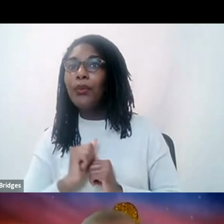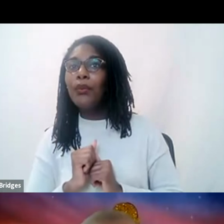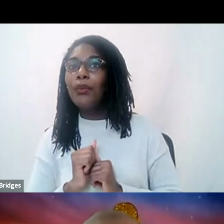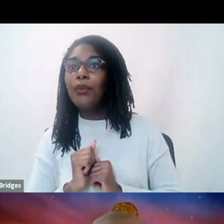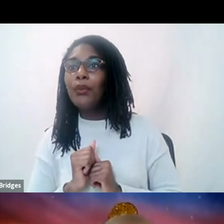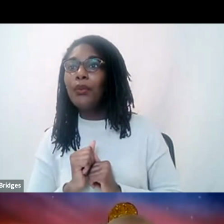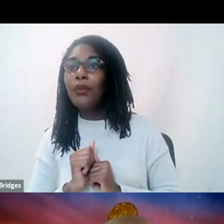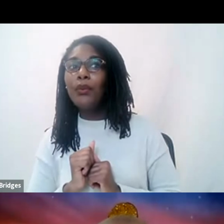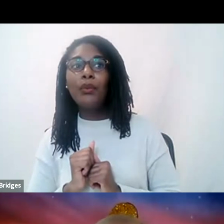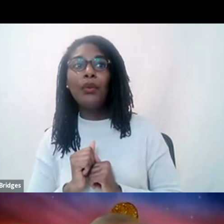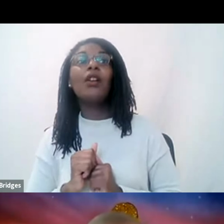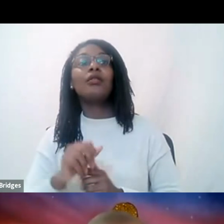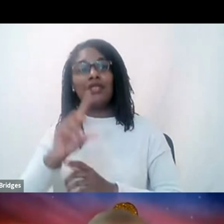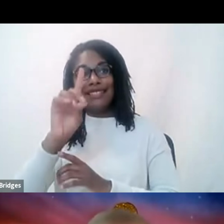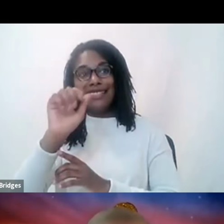Hello, how are you?